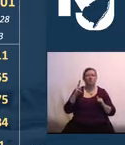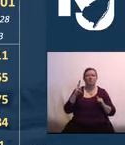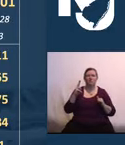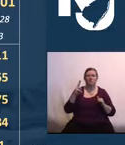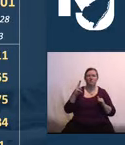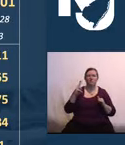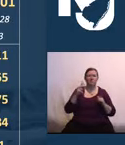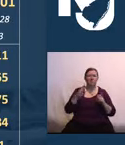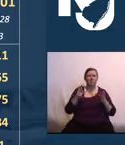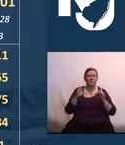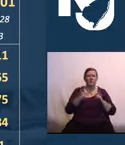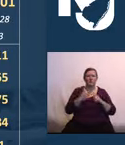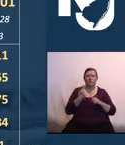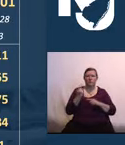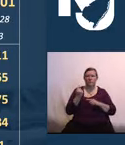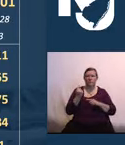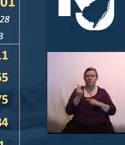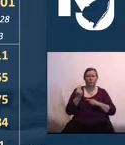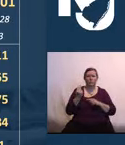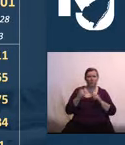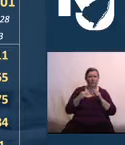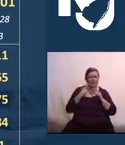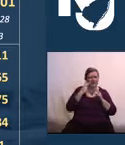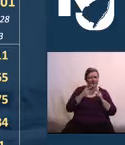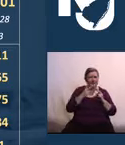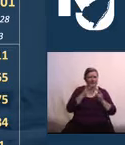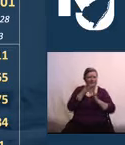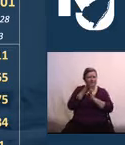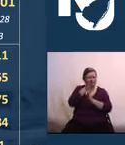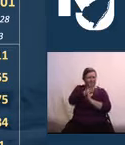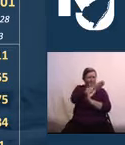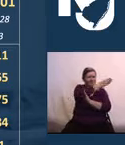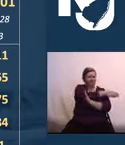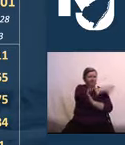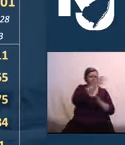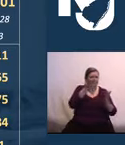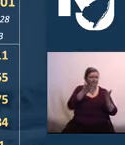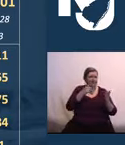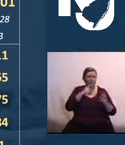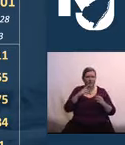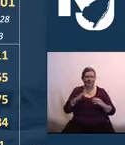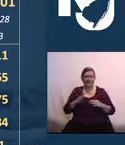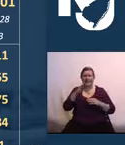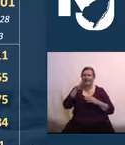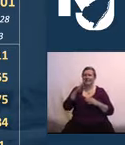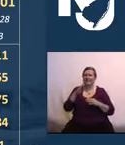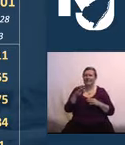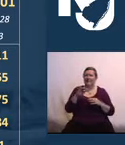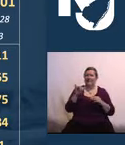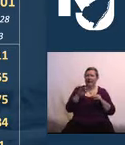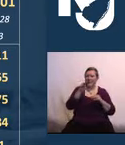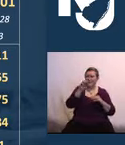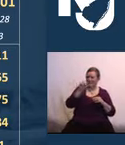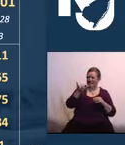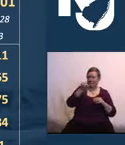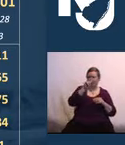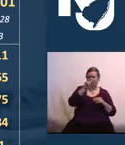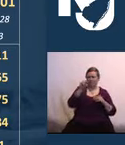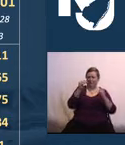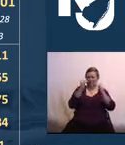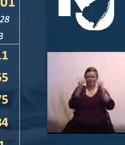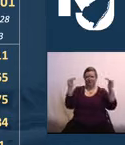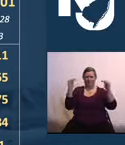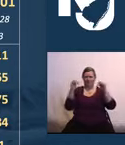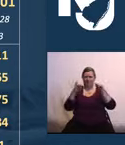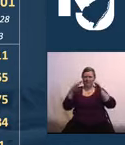In fact, these numbers have more in common with May 2020 than at any other time. We also remain